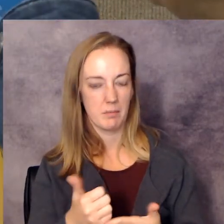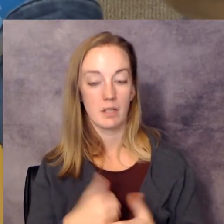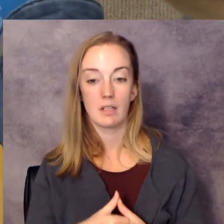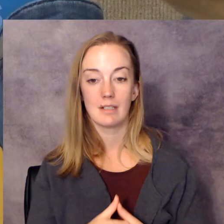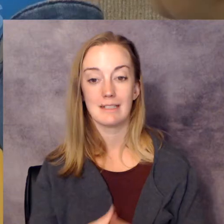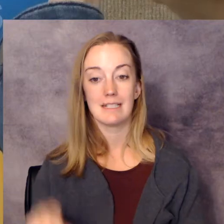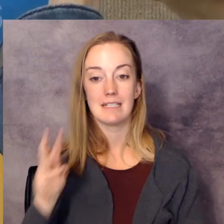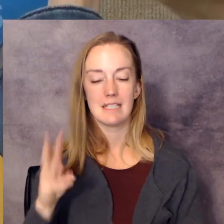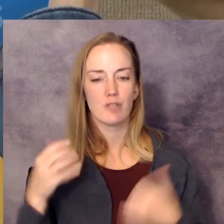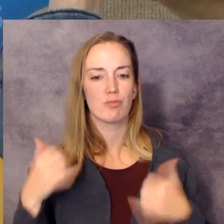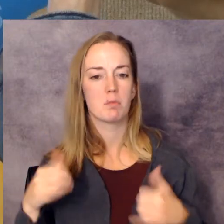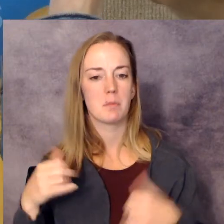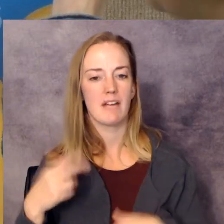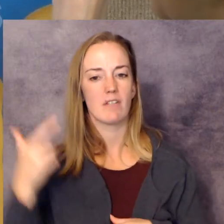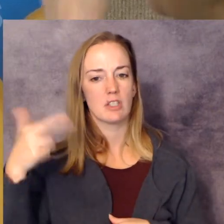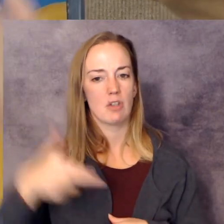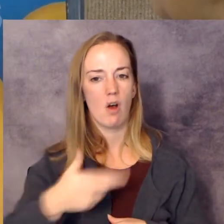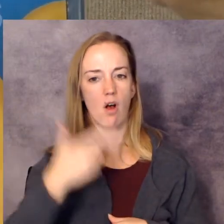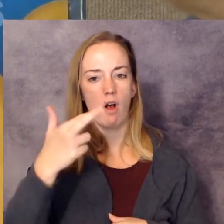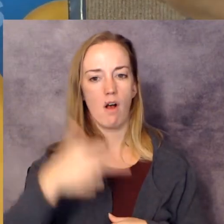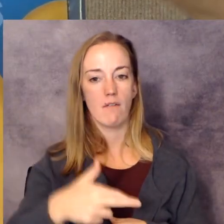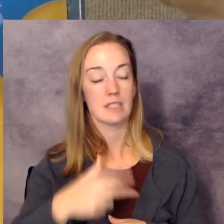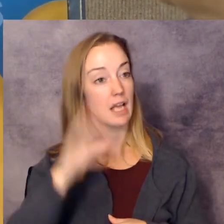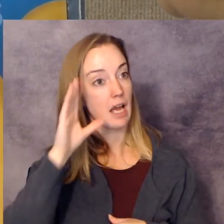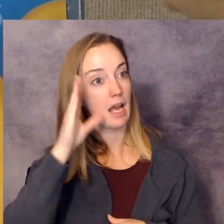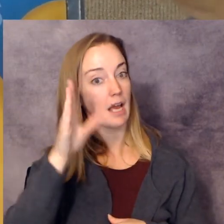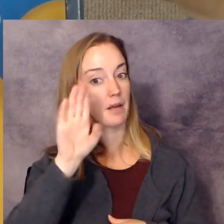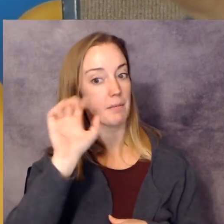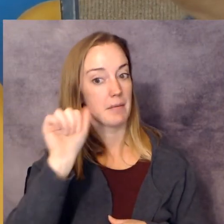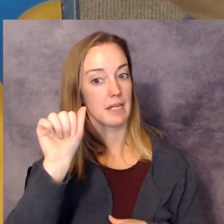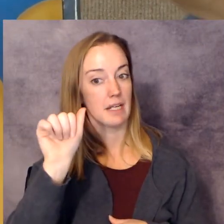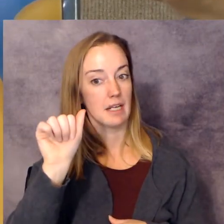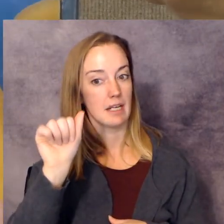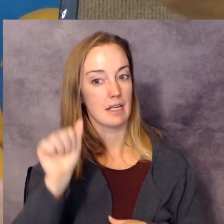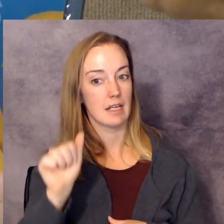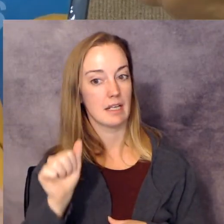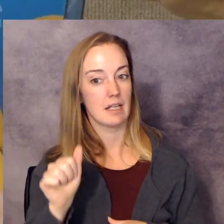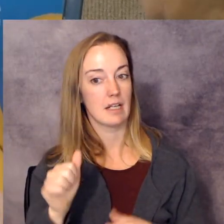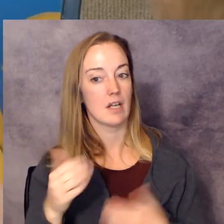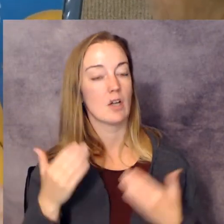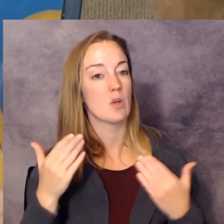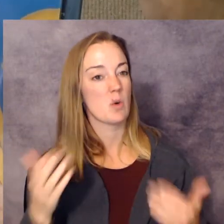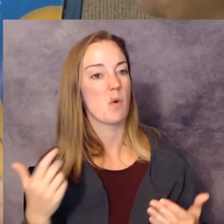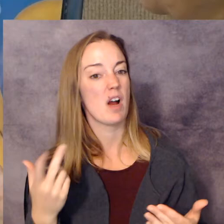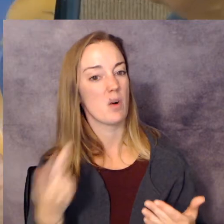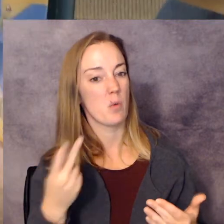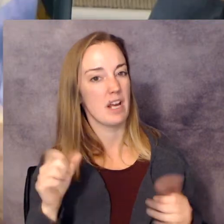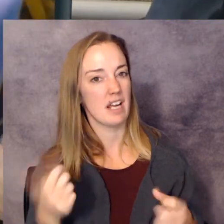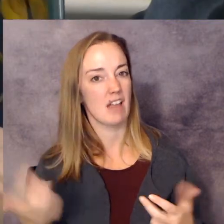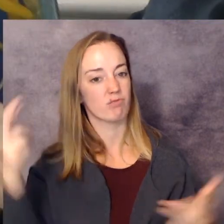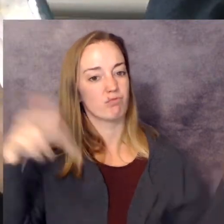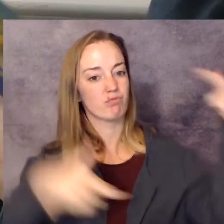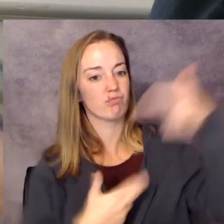Six playful dolphins then arrived. Hey Bee, they called, let's leap and dive.